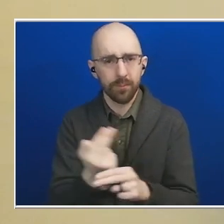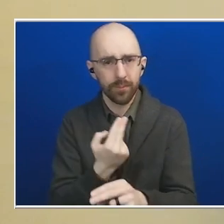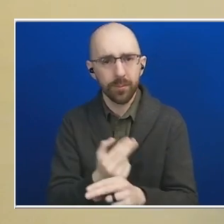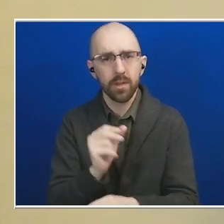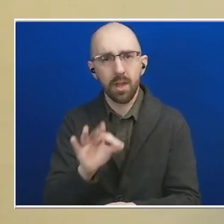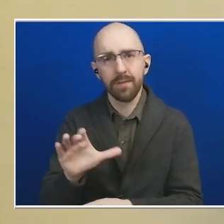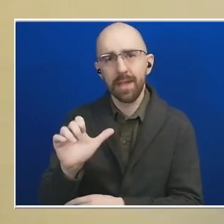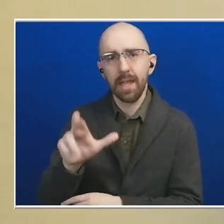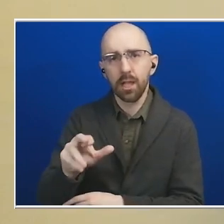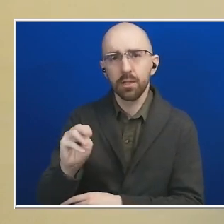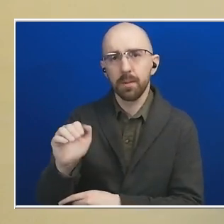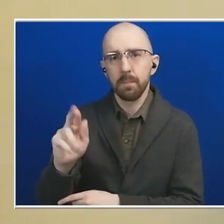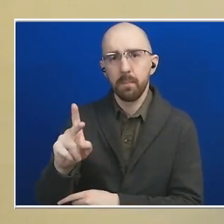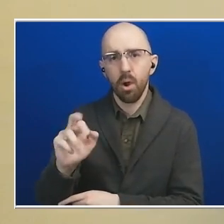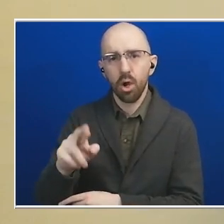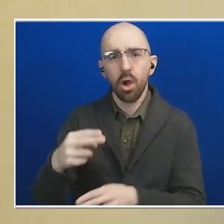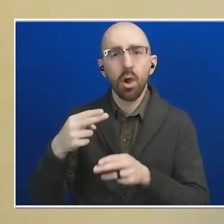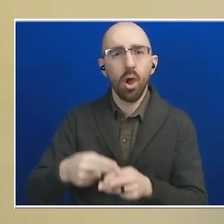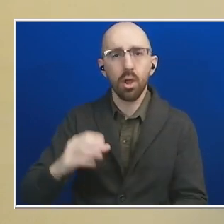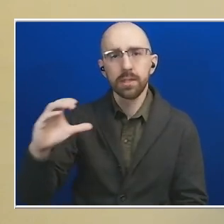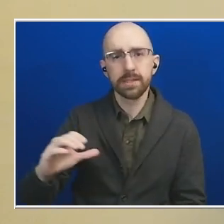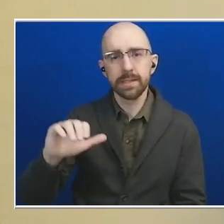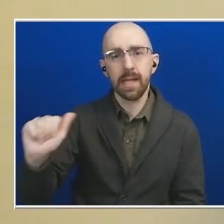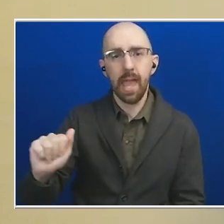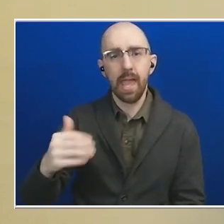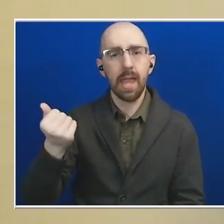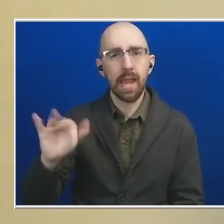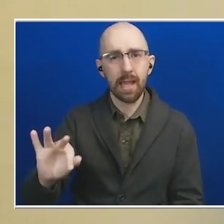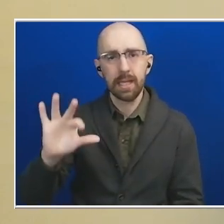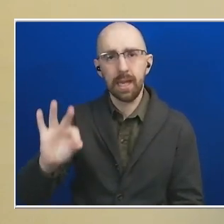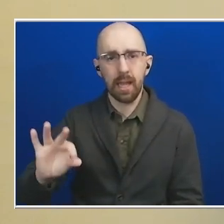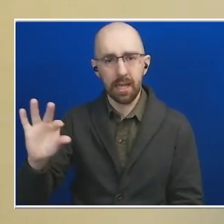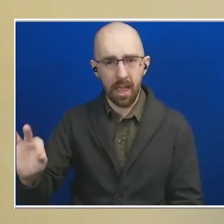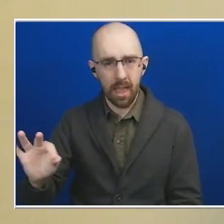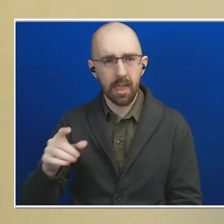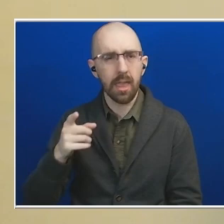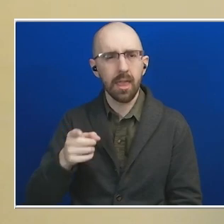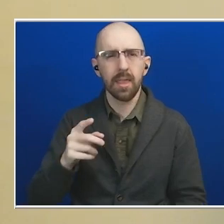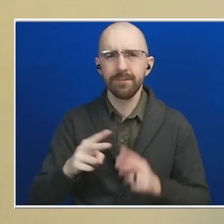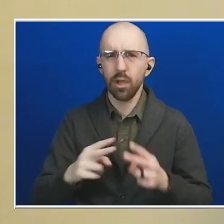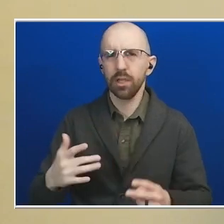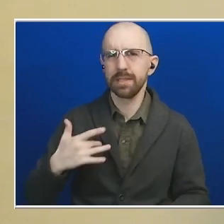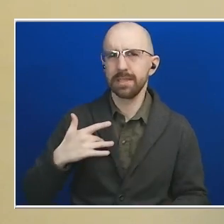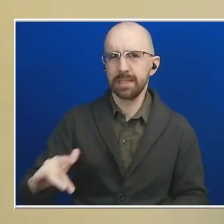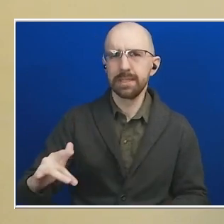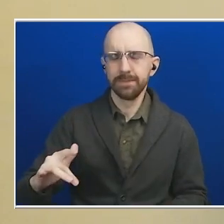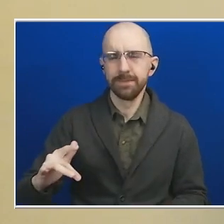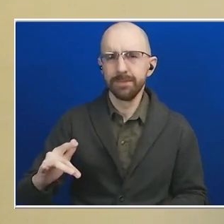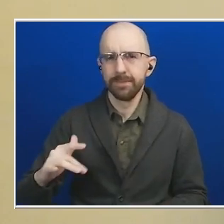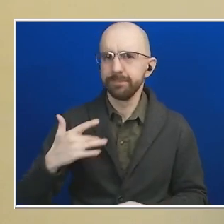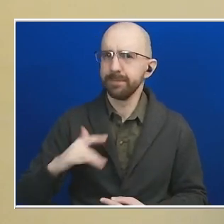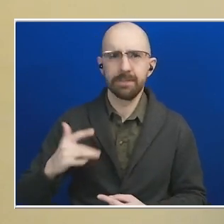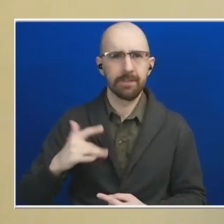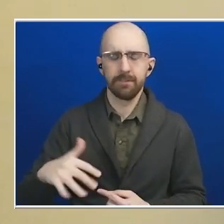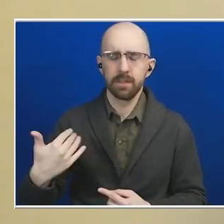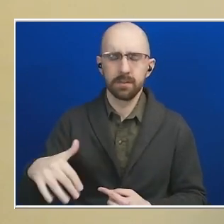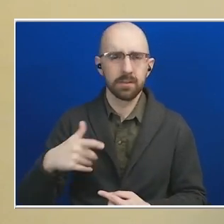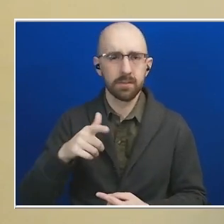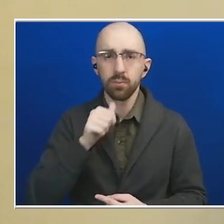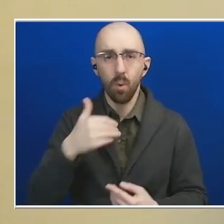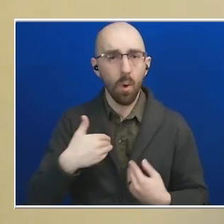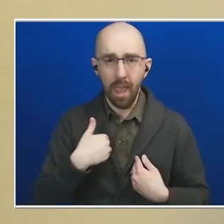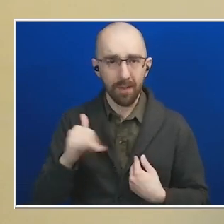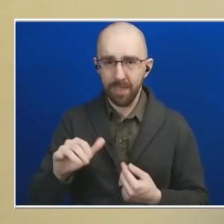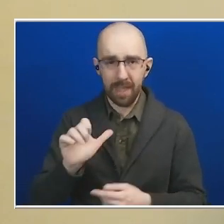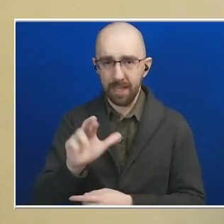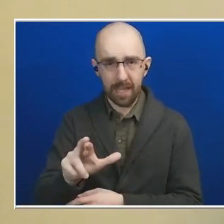marker called CA19-9. It also has a very sensitive, it's very sensitive. So if you don't have pancreatic cancer,